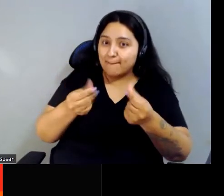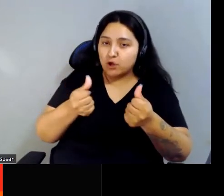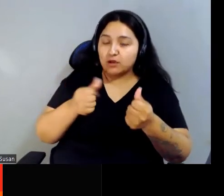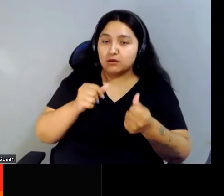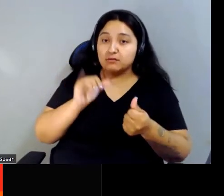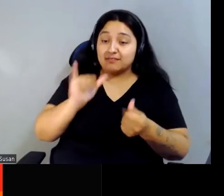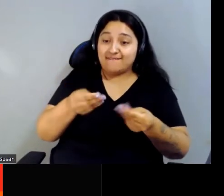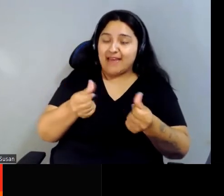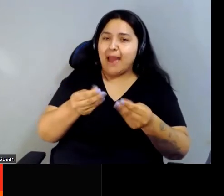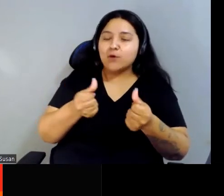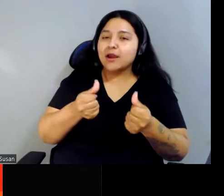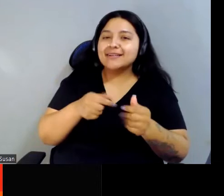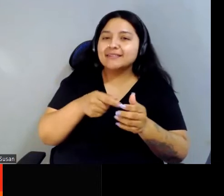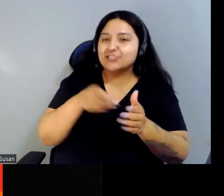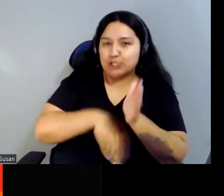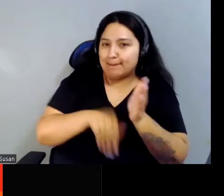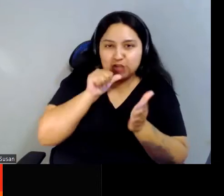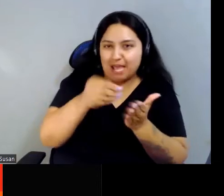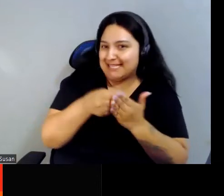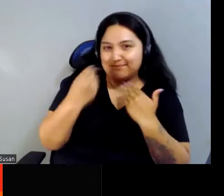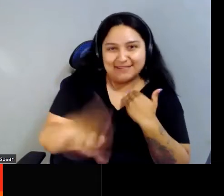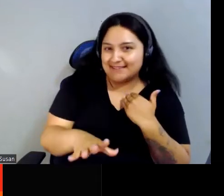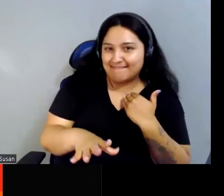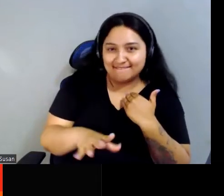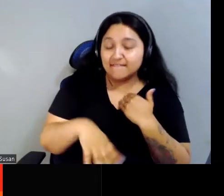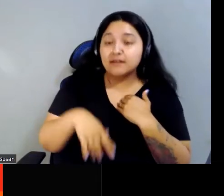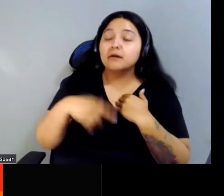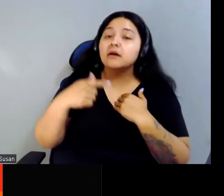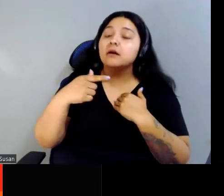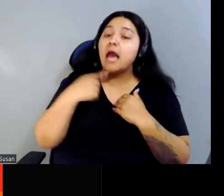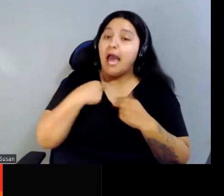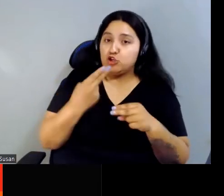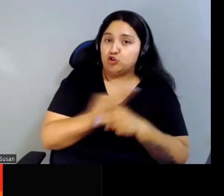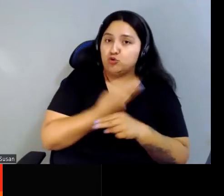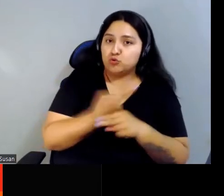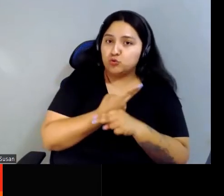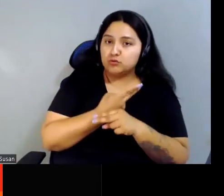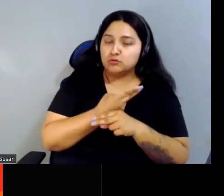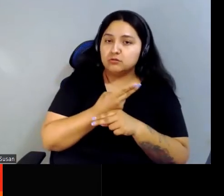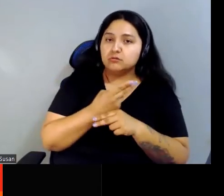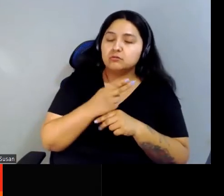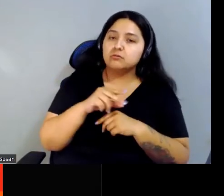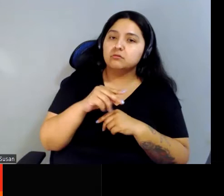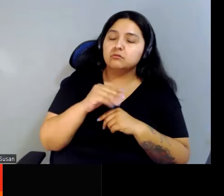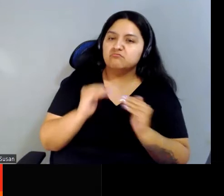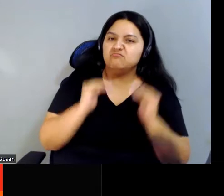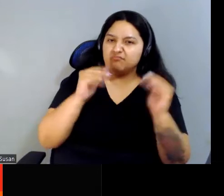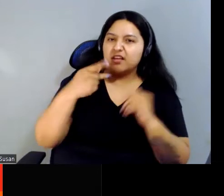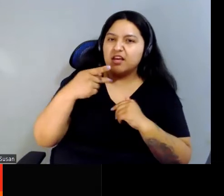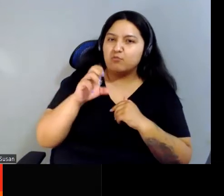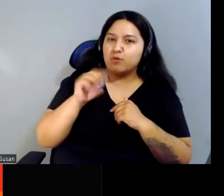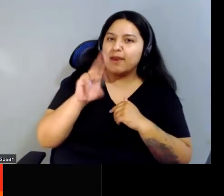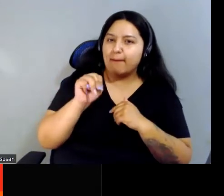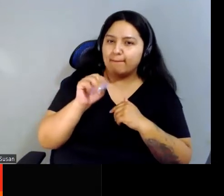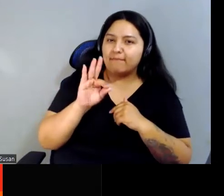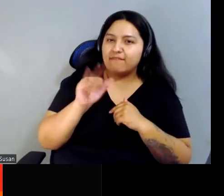do. First of all, I do use remnants fabric, so I am getting my premium fabrics at a cheaper